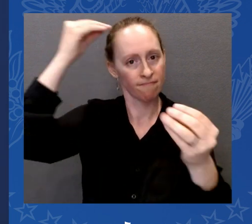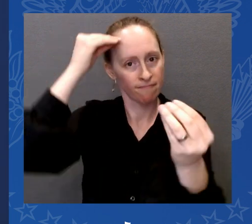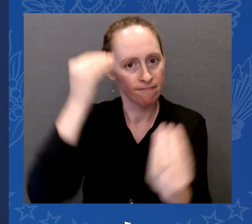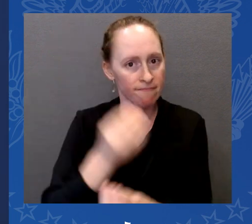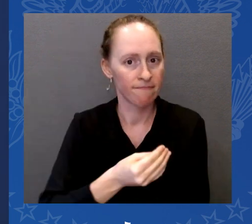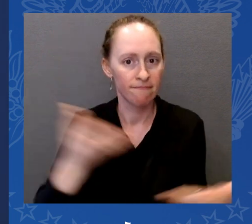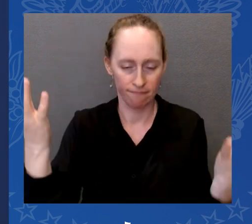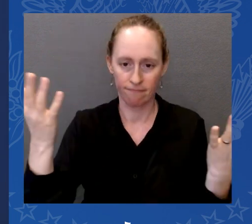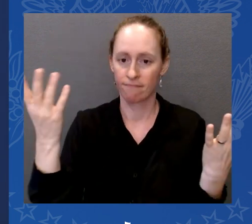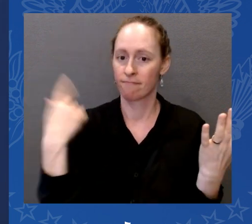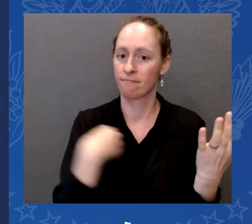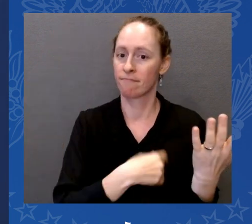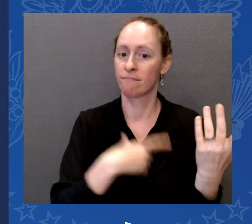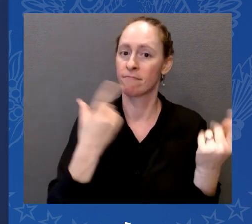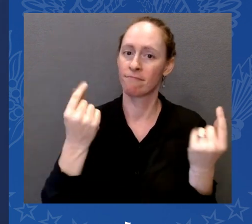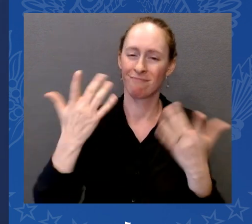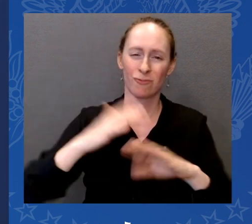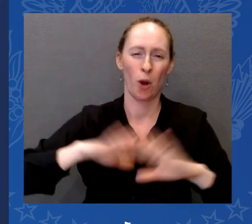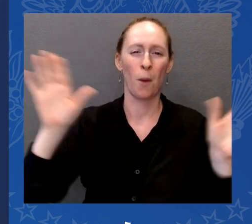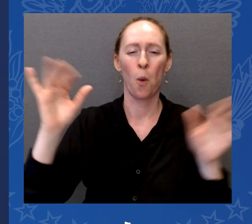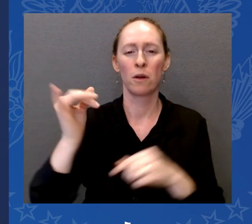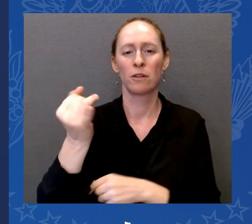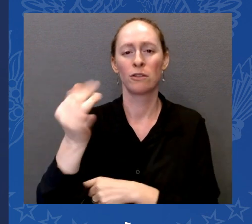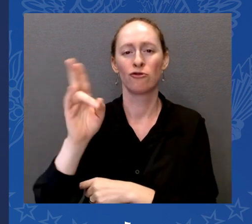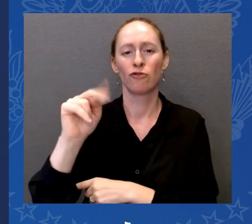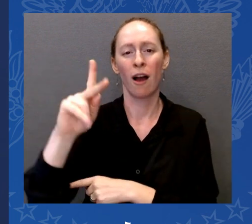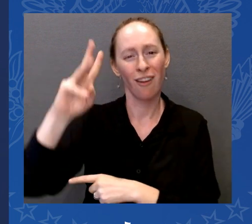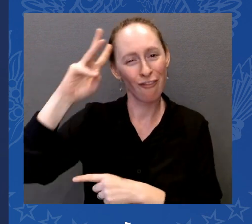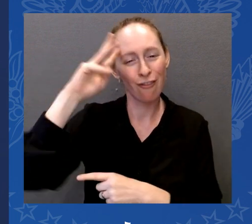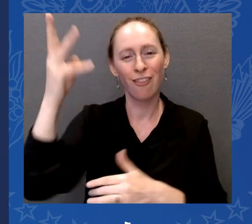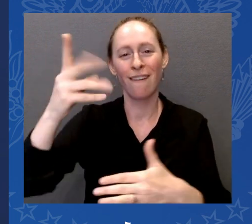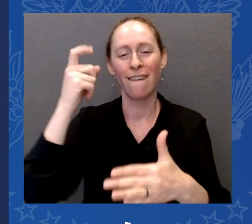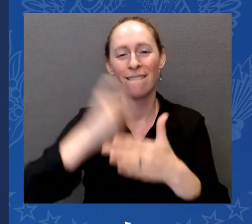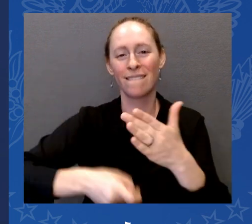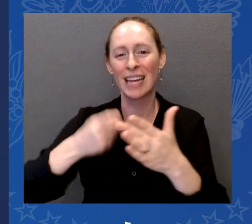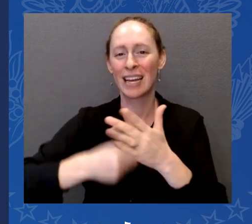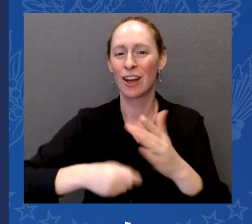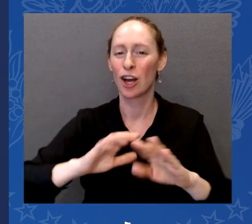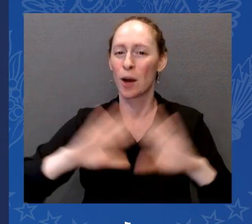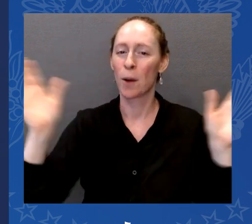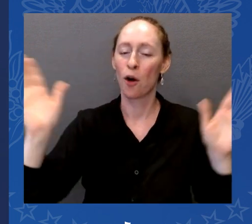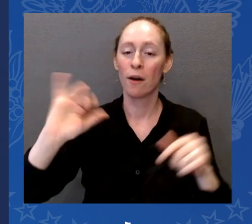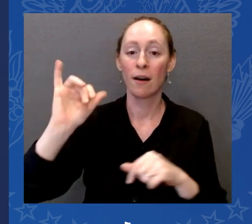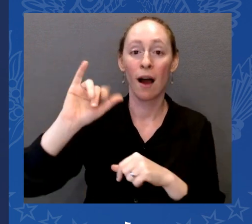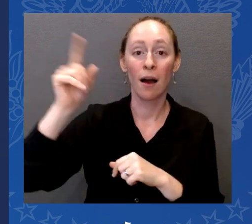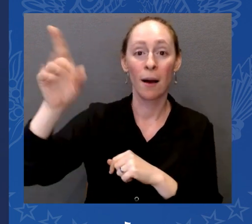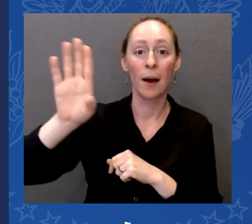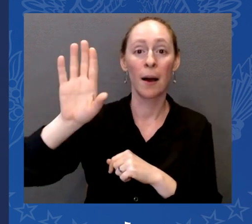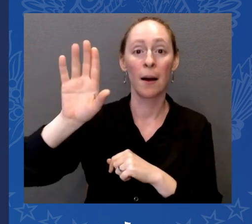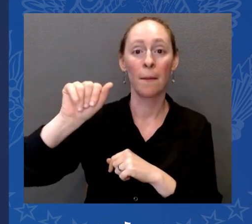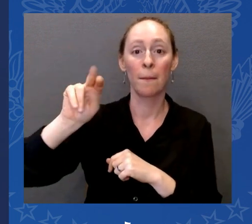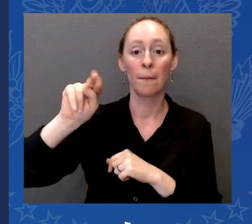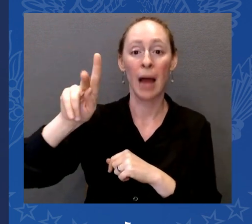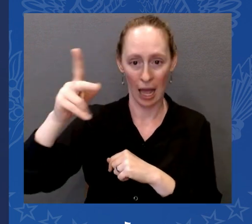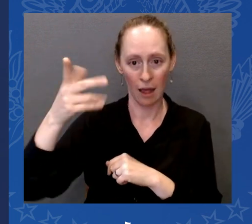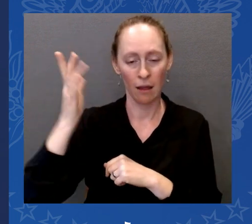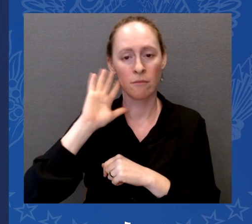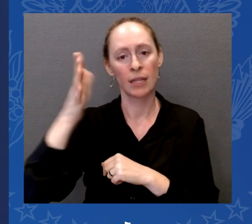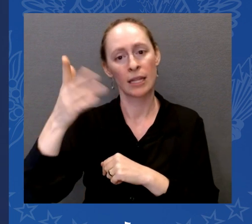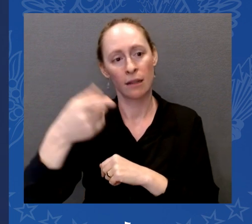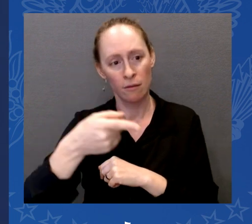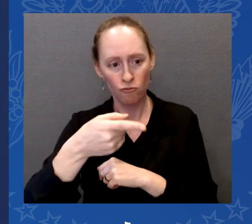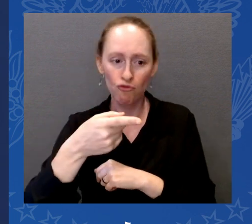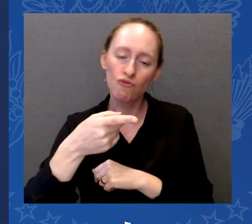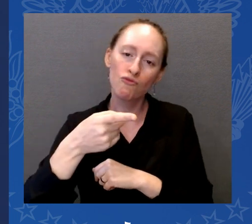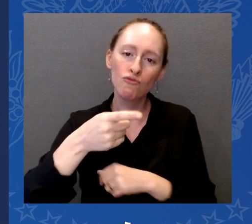like surprise banking overdraft fees, an average of $35 for every overdraft, or credit card late fees, an